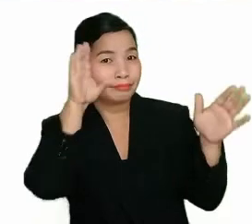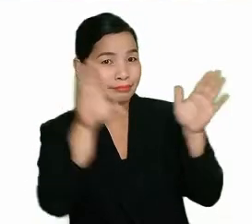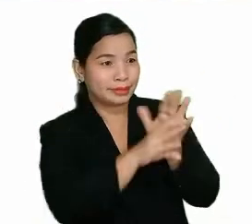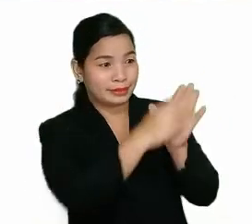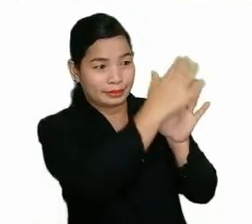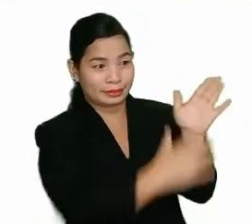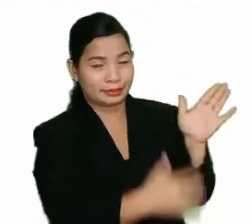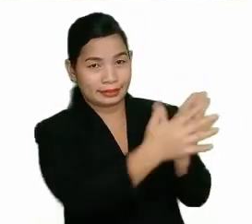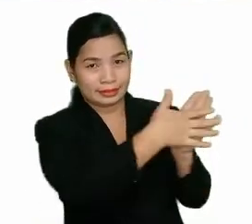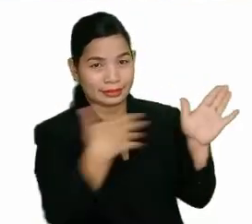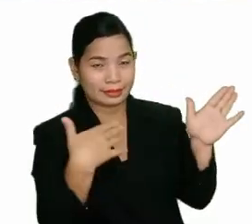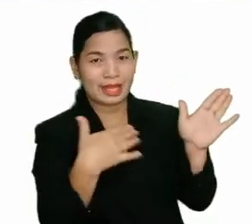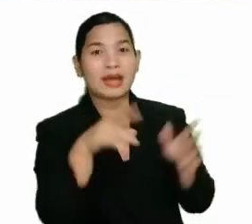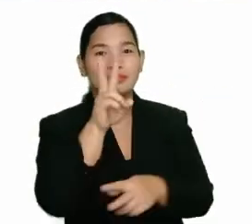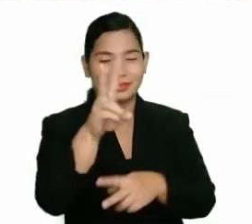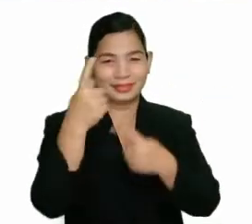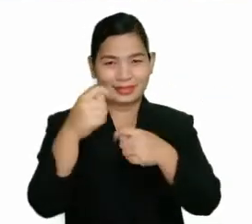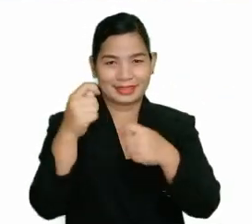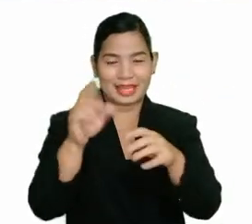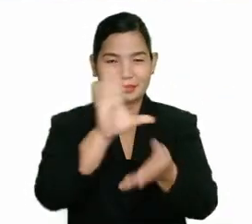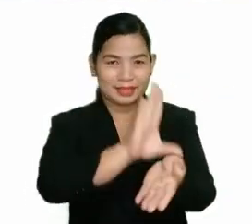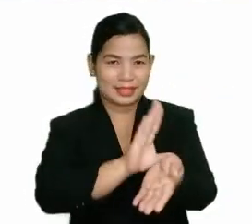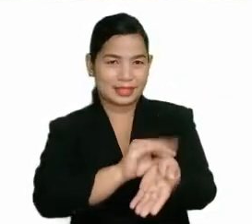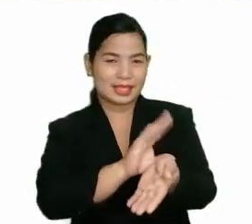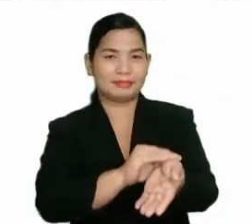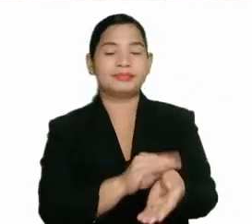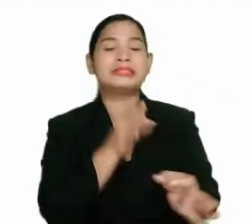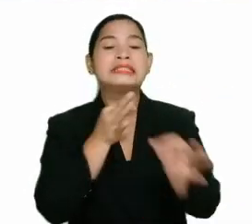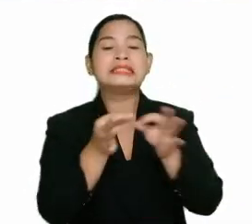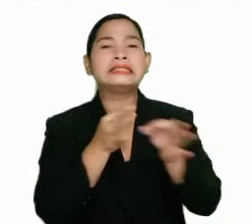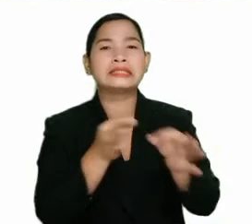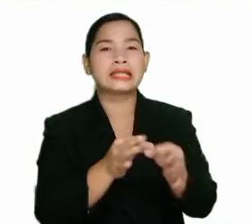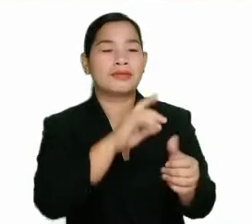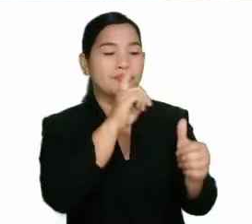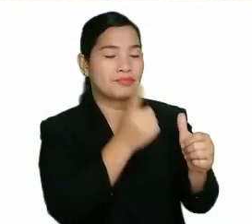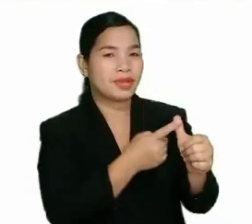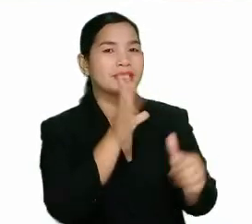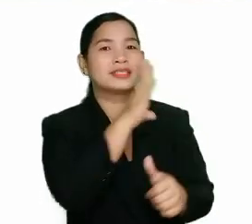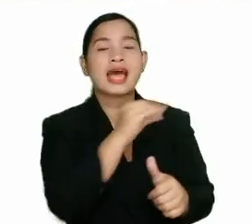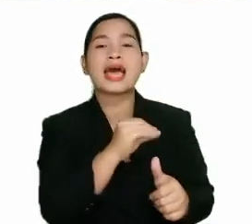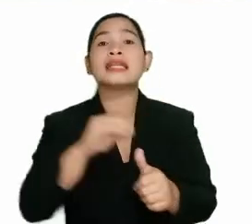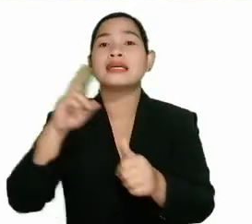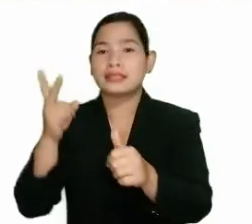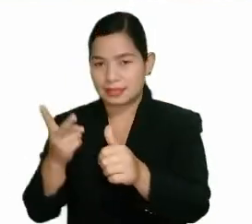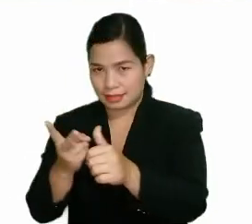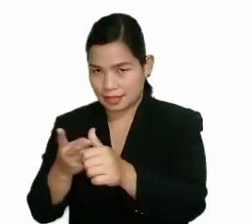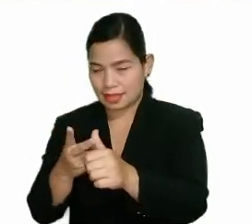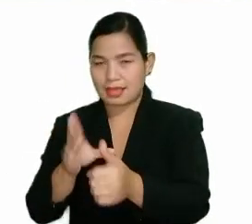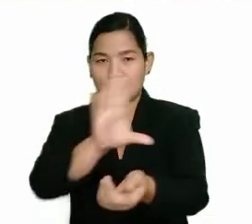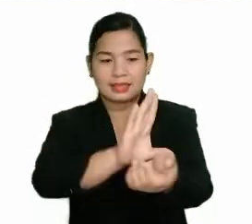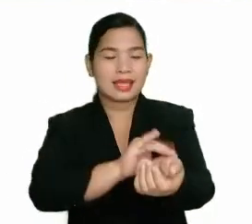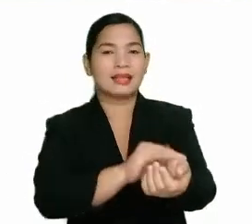different cells. Describe the first cell and the second cell. Write your answers on your